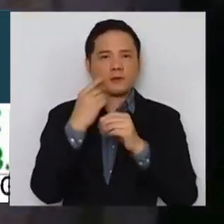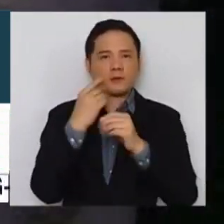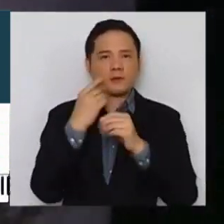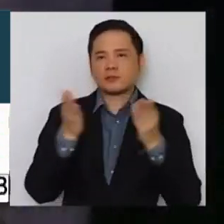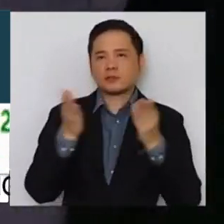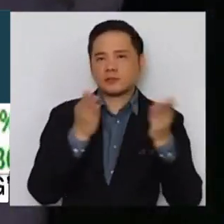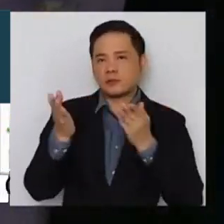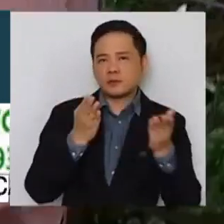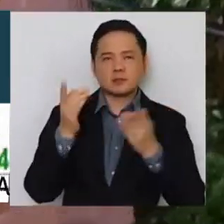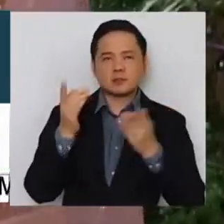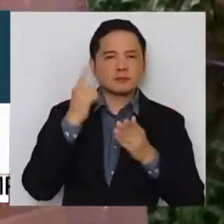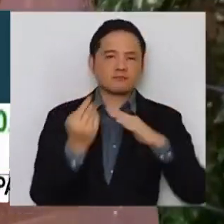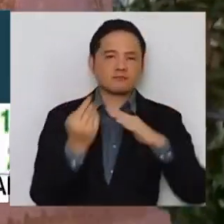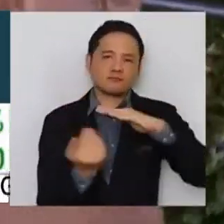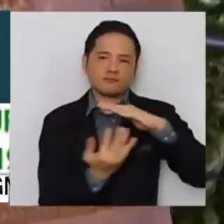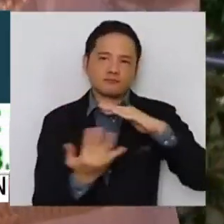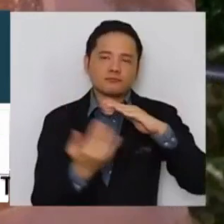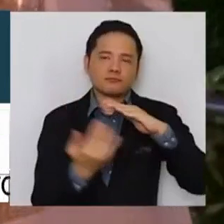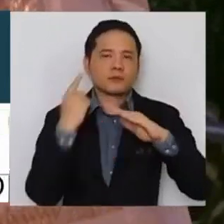of people.